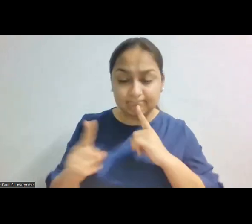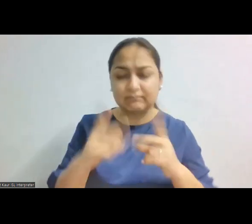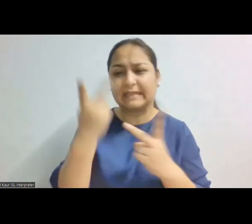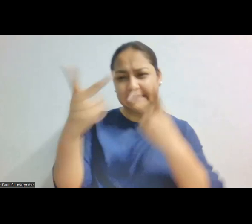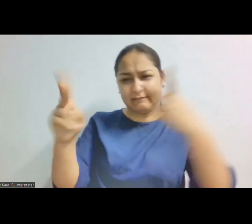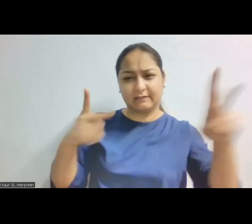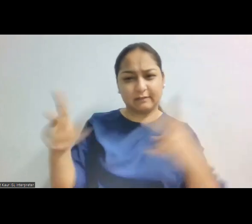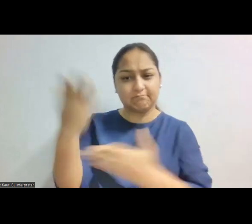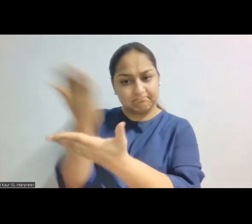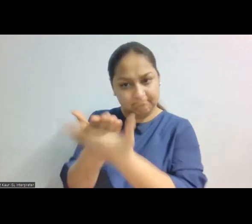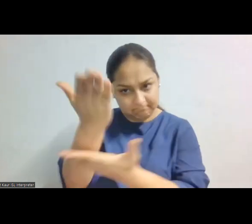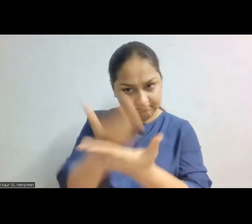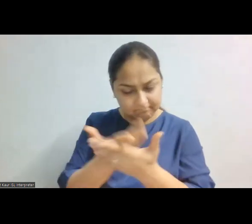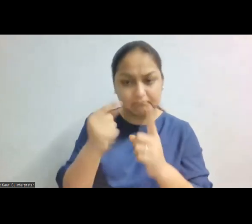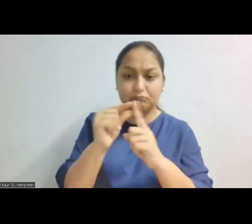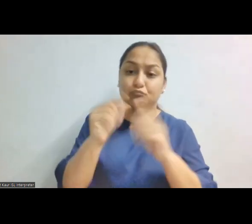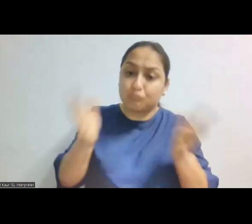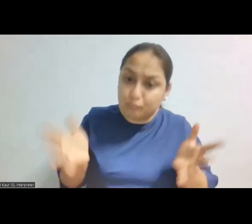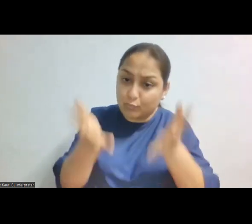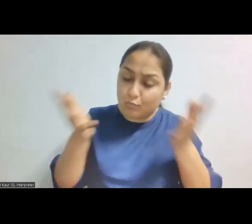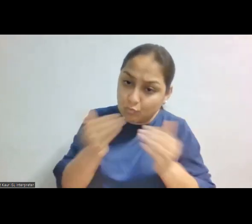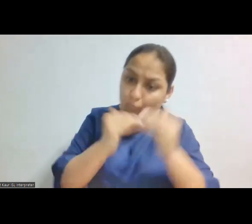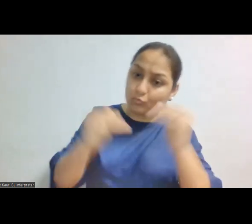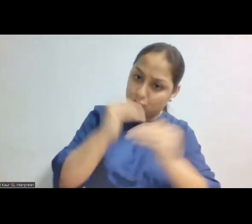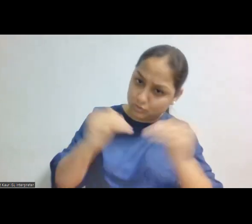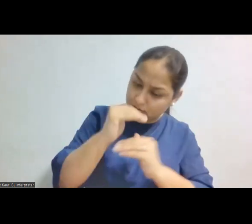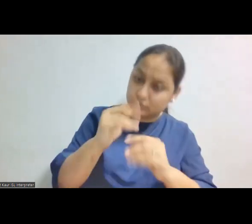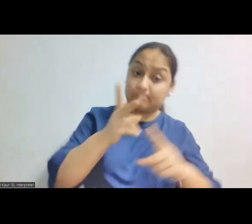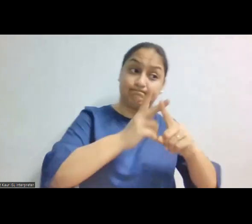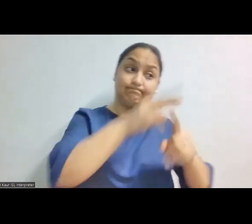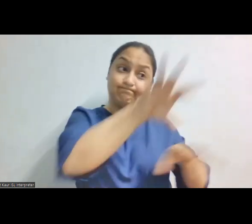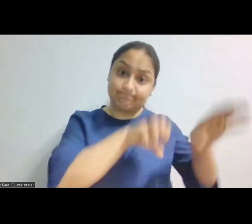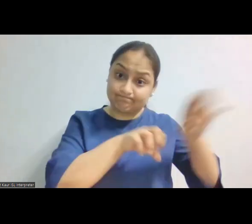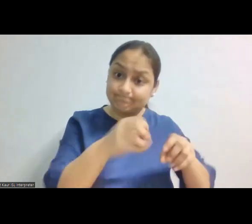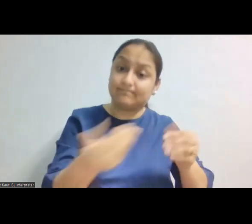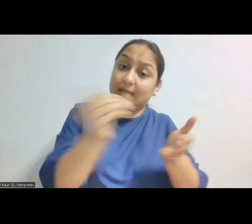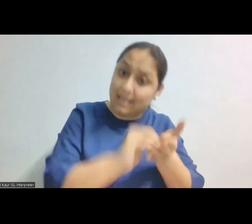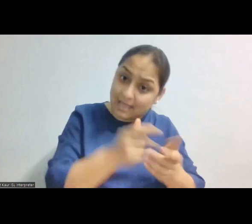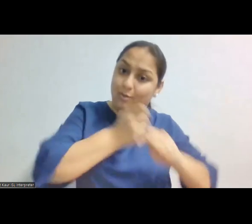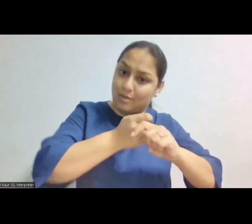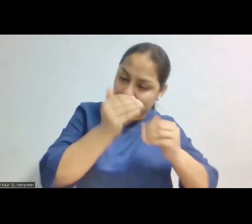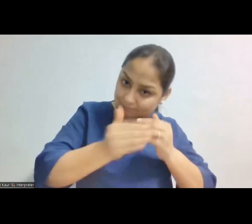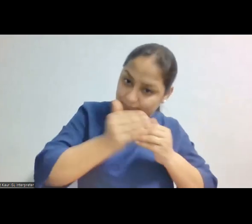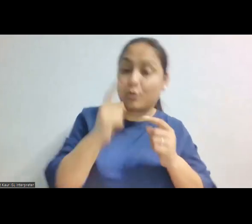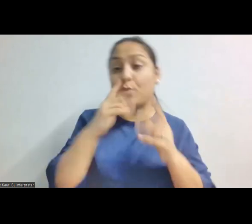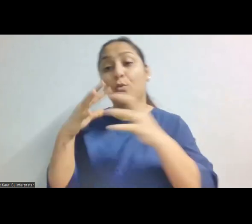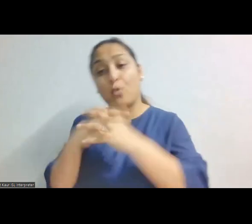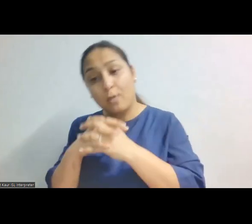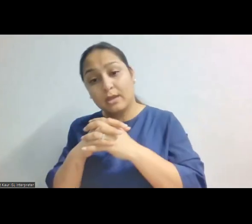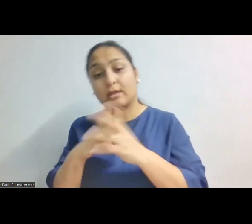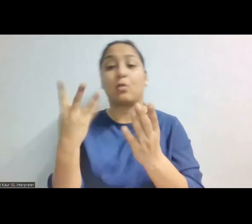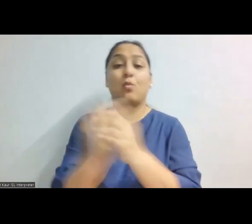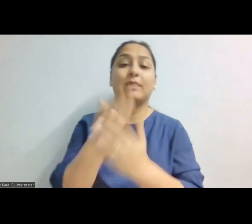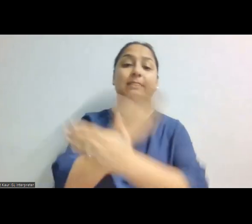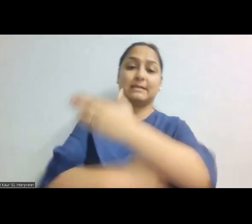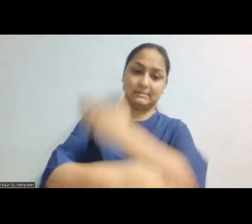participation, promotion, and retention of women and girls, as well as women with disability